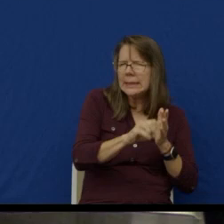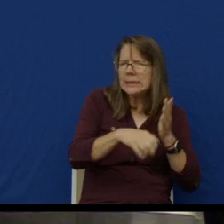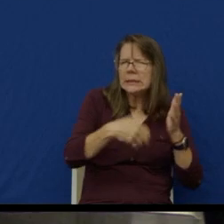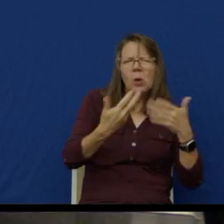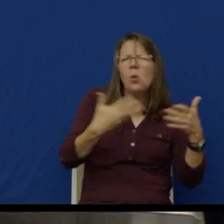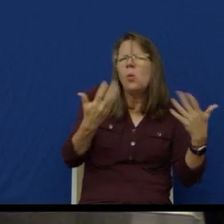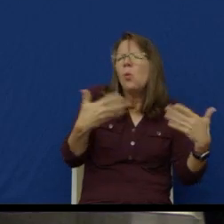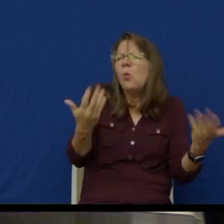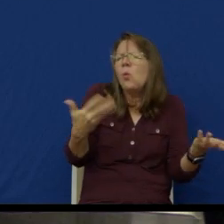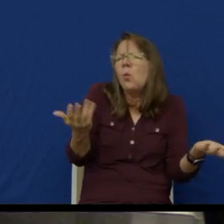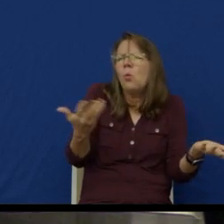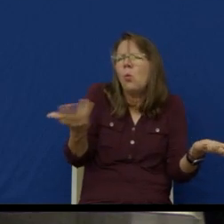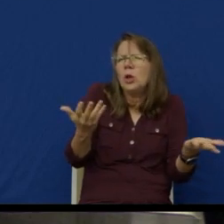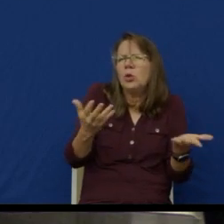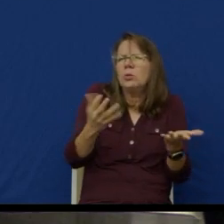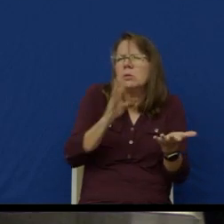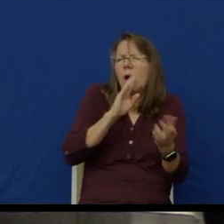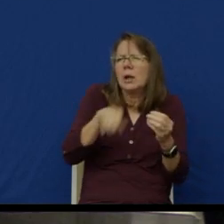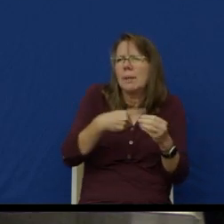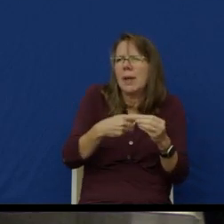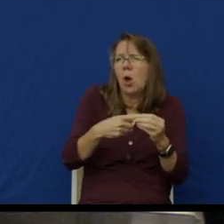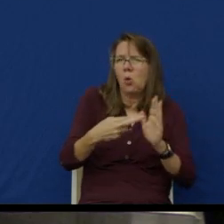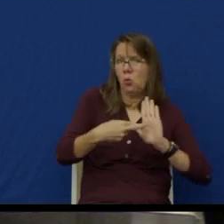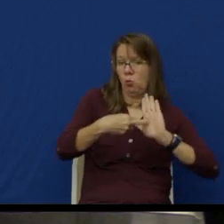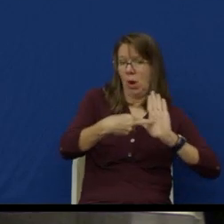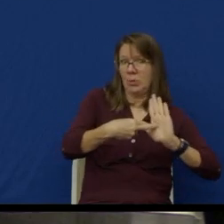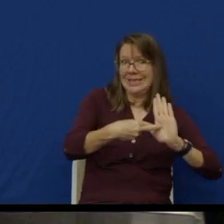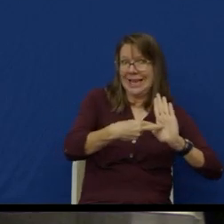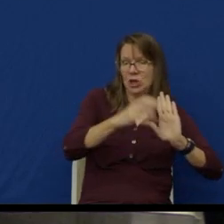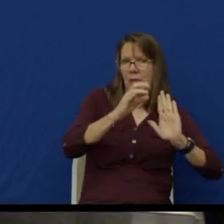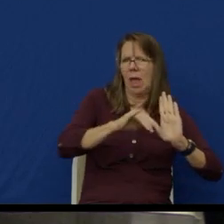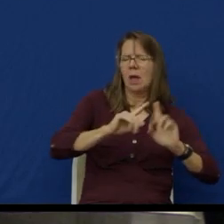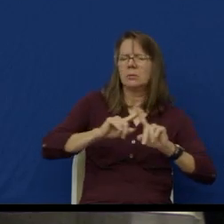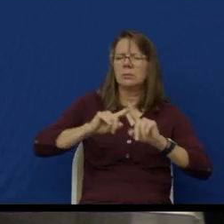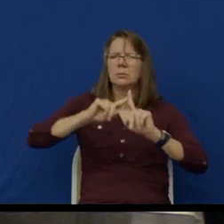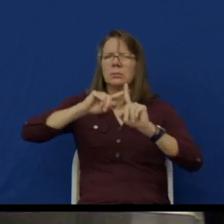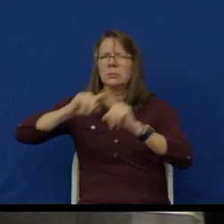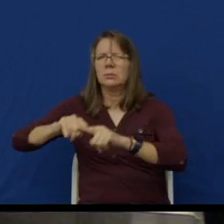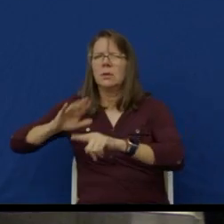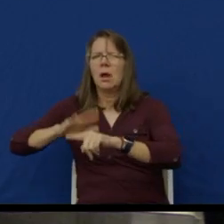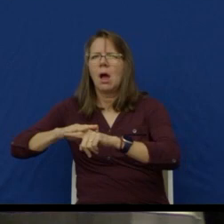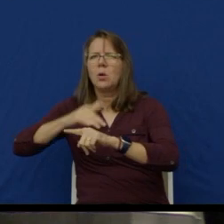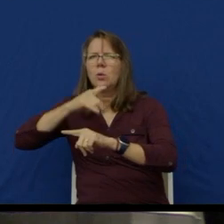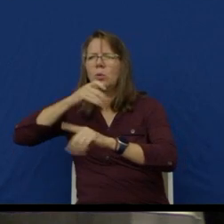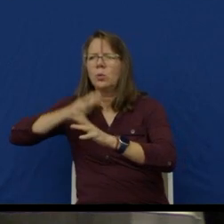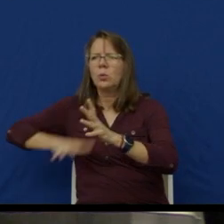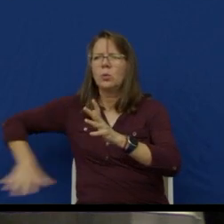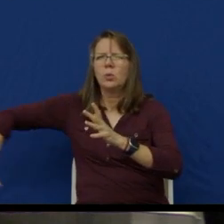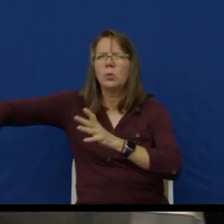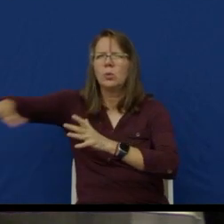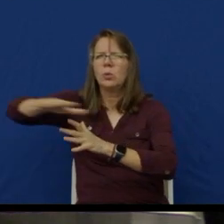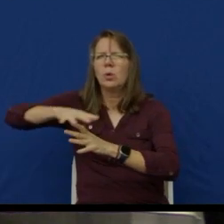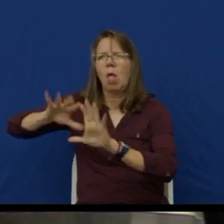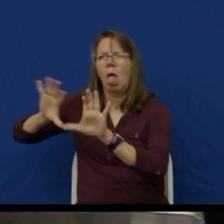the representation depends on the population. So that was the other, and I won't go, but this